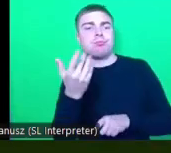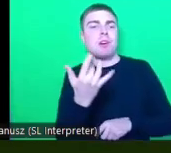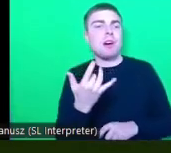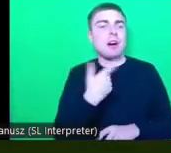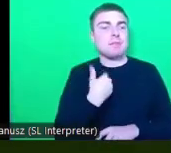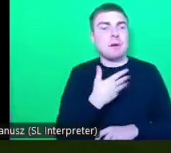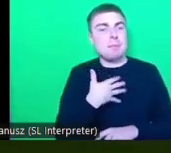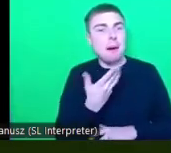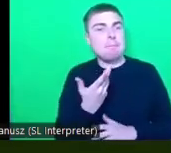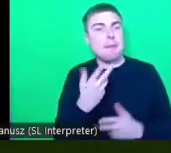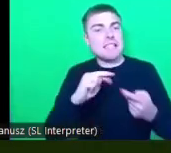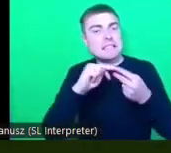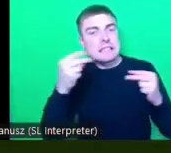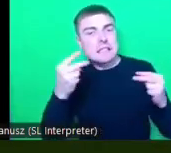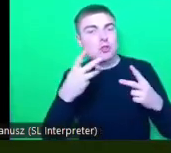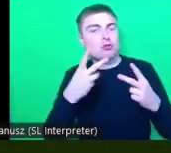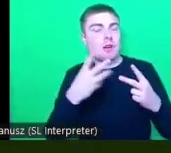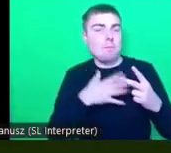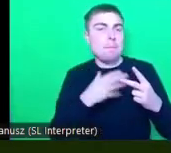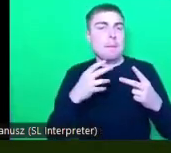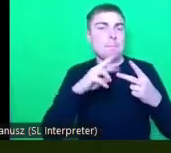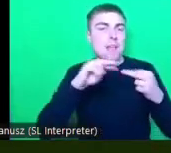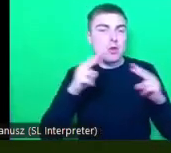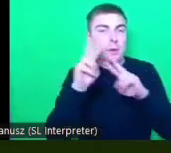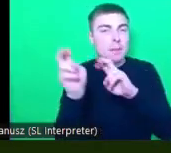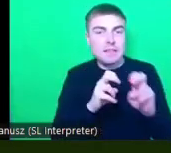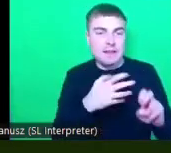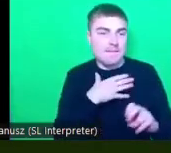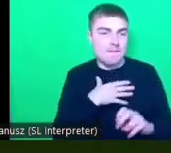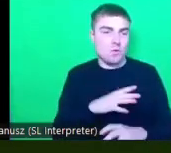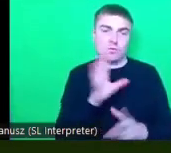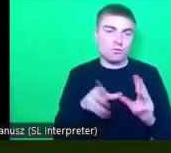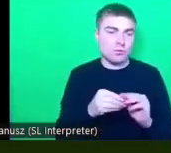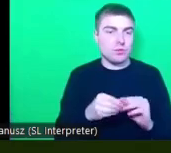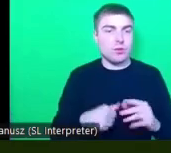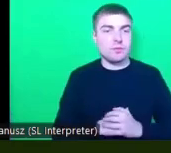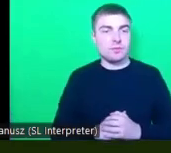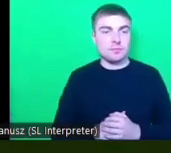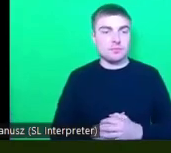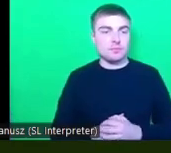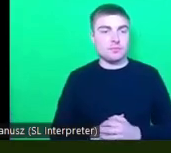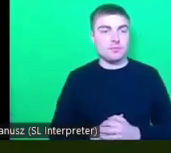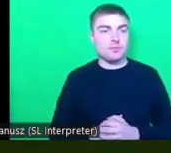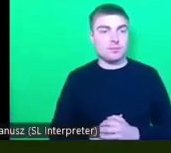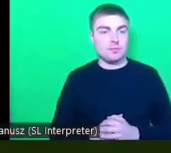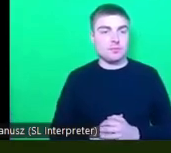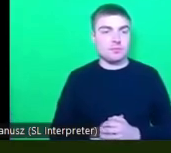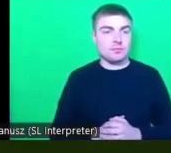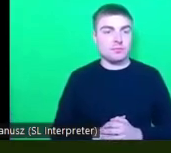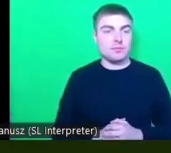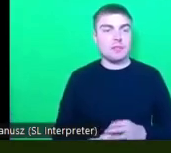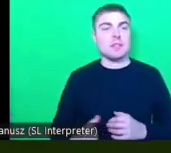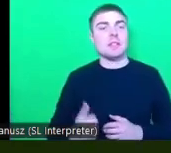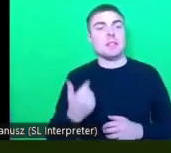in 1983. So I will now just show you sort of how the distribution of this population